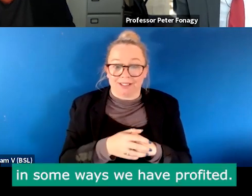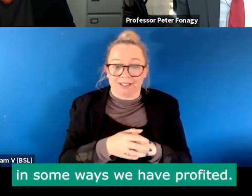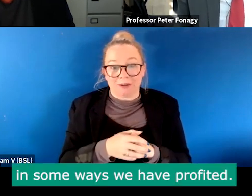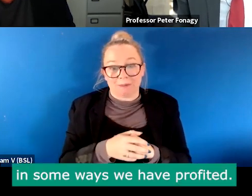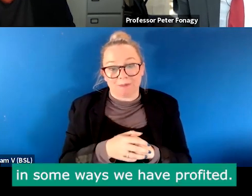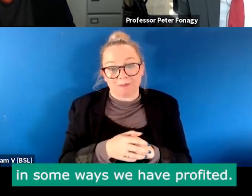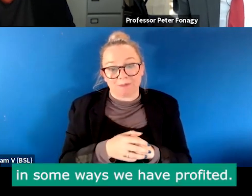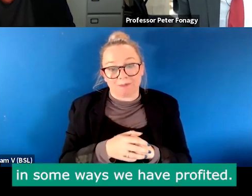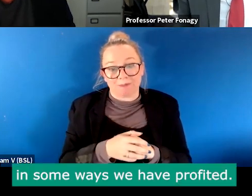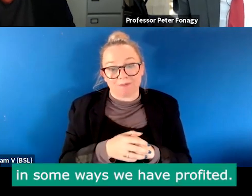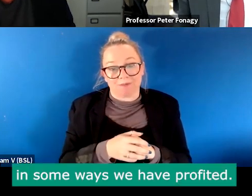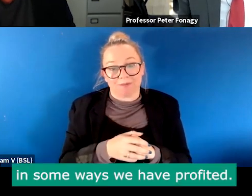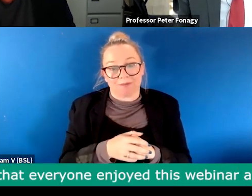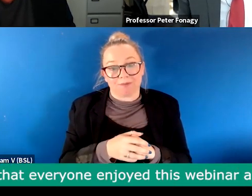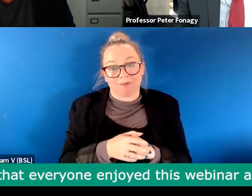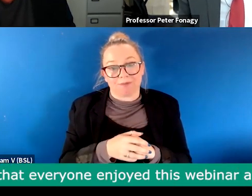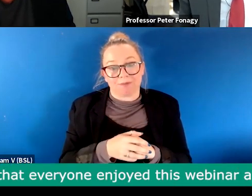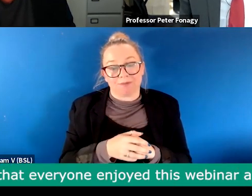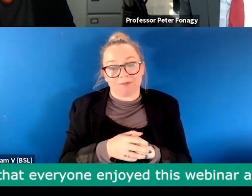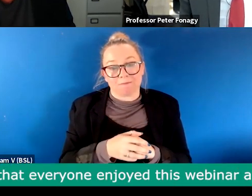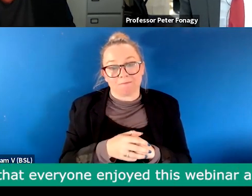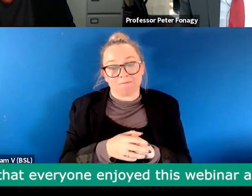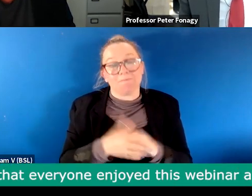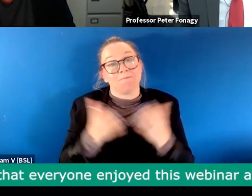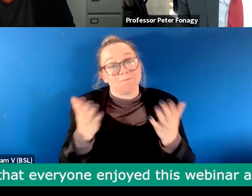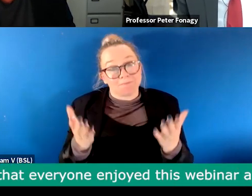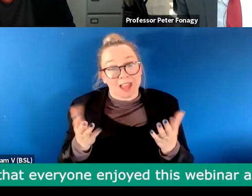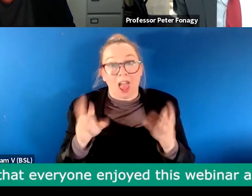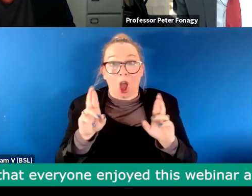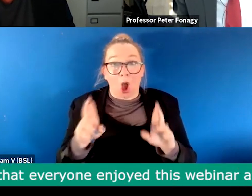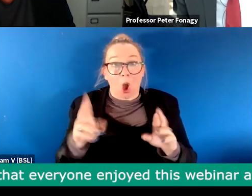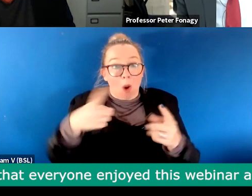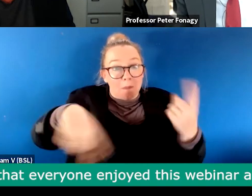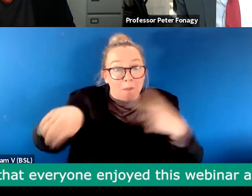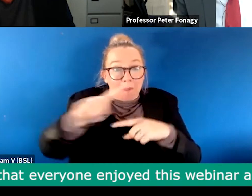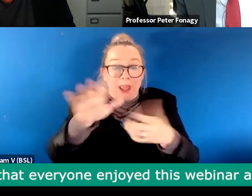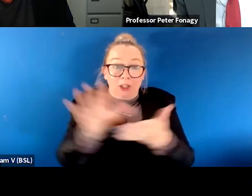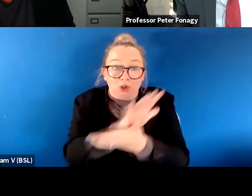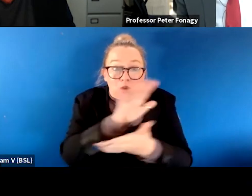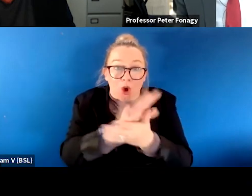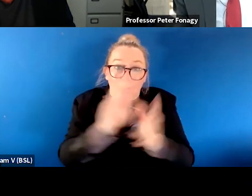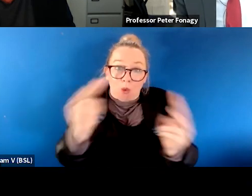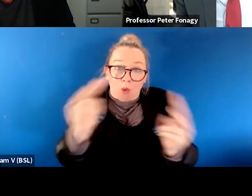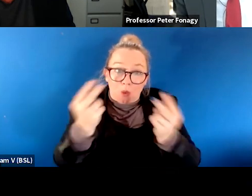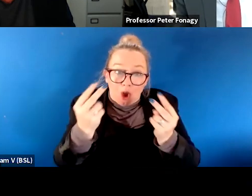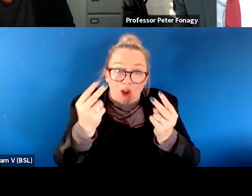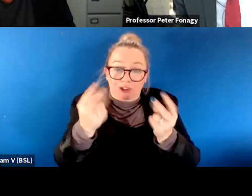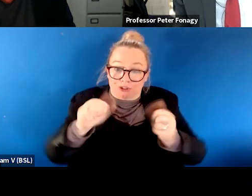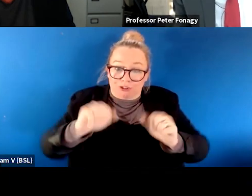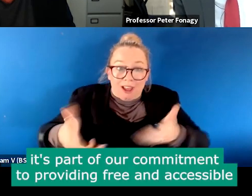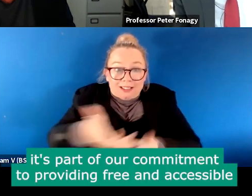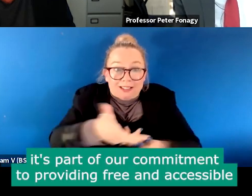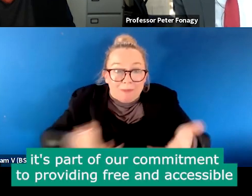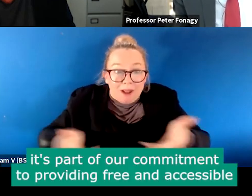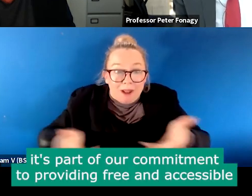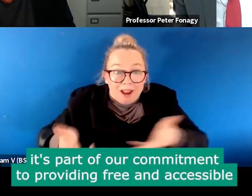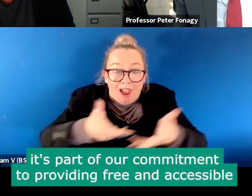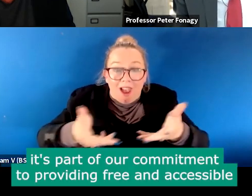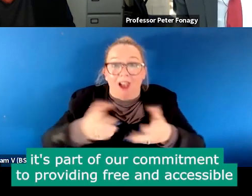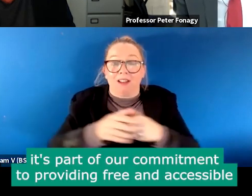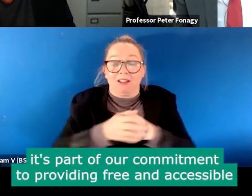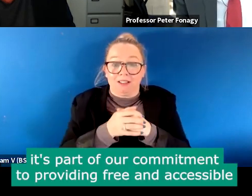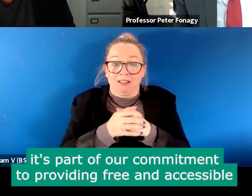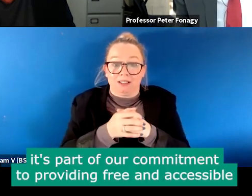in some ways, that we have profited. I hope that everyone enjoyed the seminar, and that it's part of